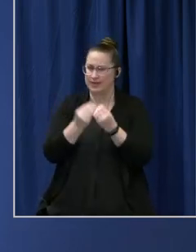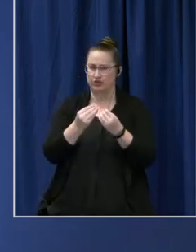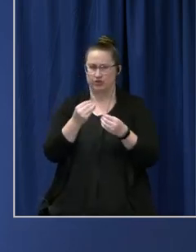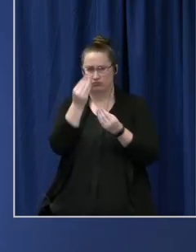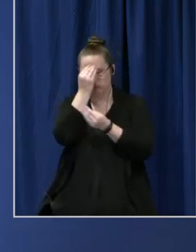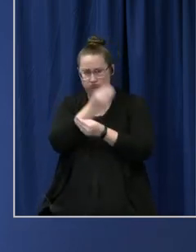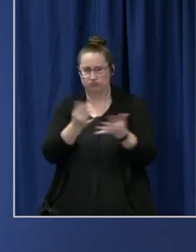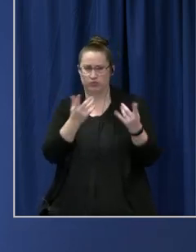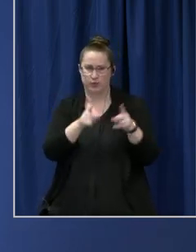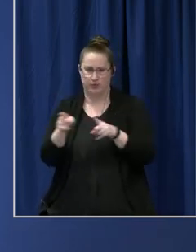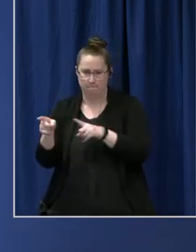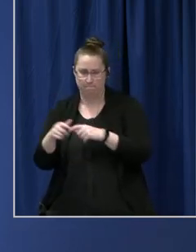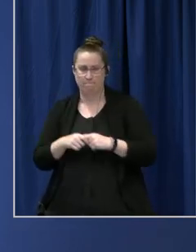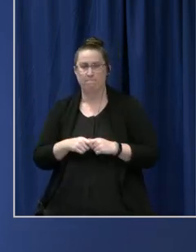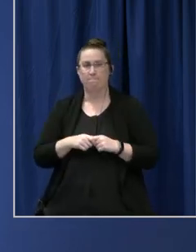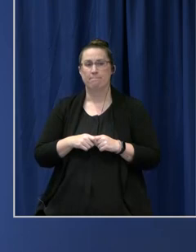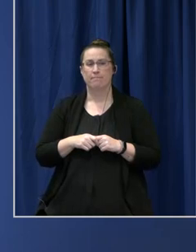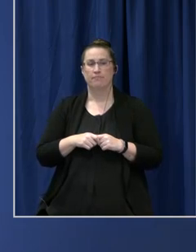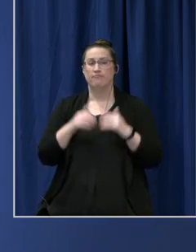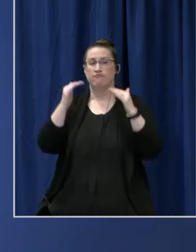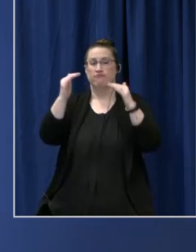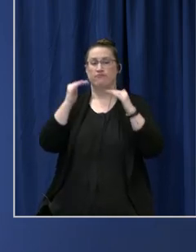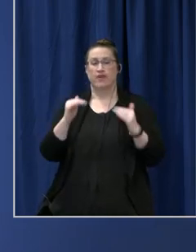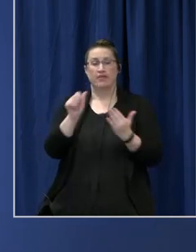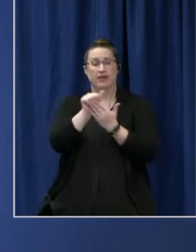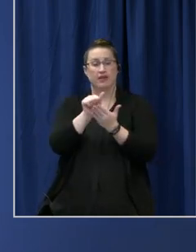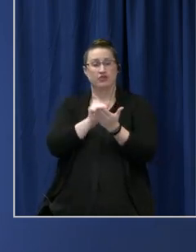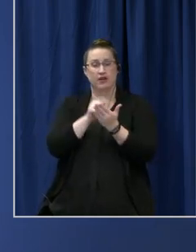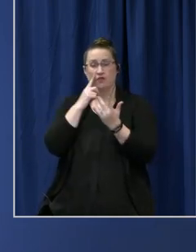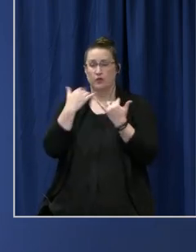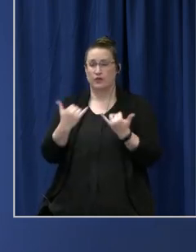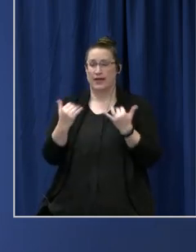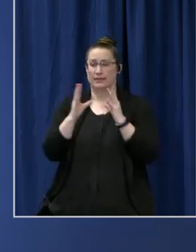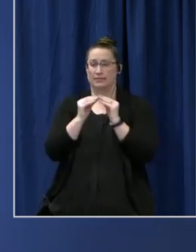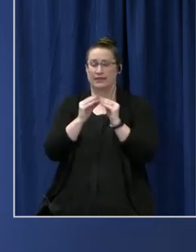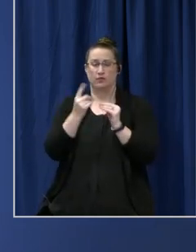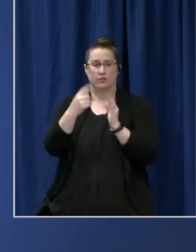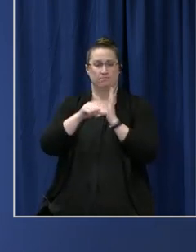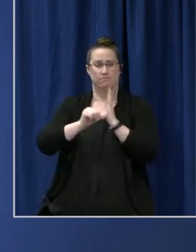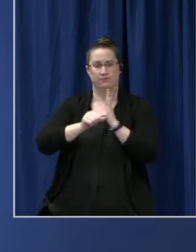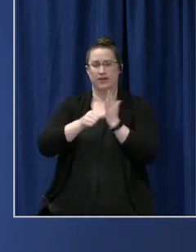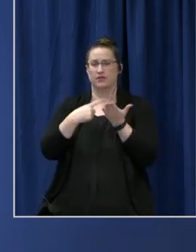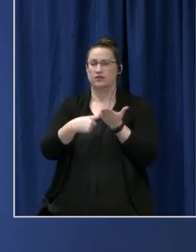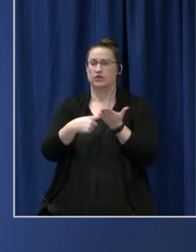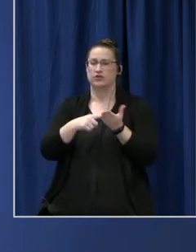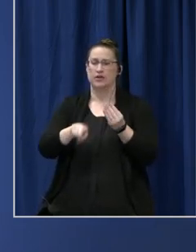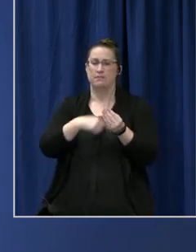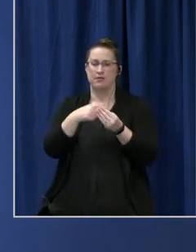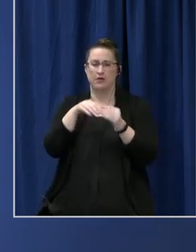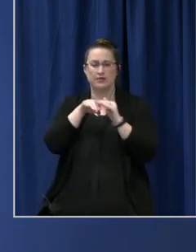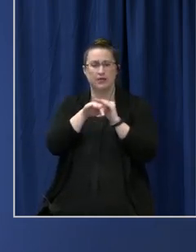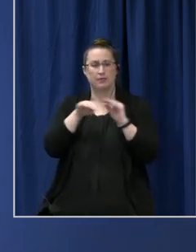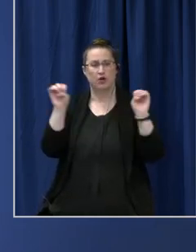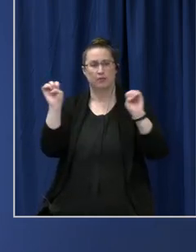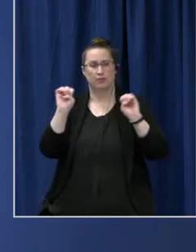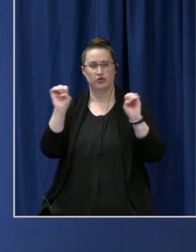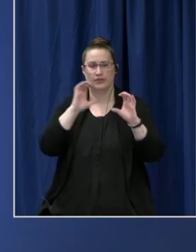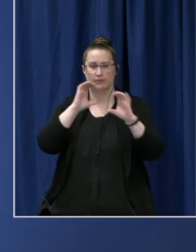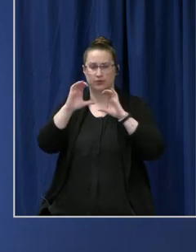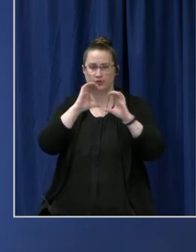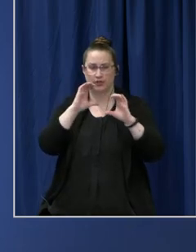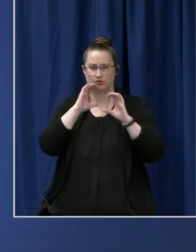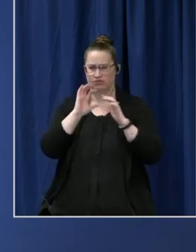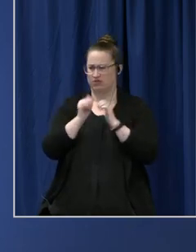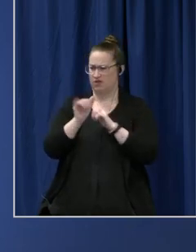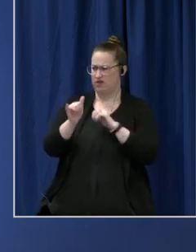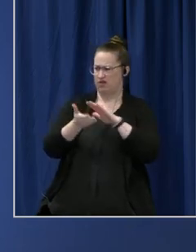well. Shifting to the agenda for today's meeting, one of the highlights will be a discussion of how accessible emergency communications